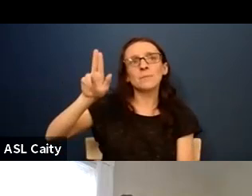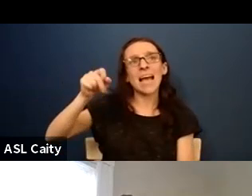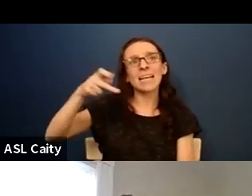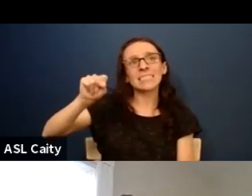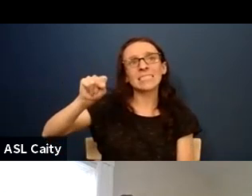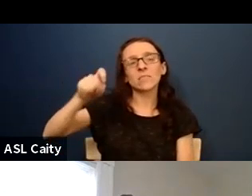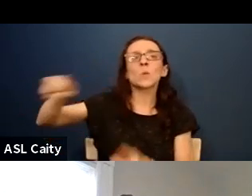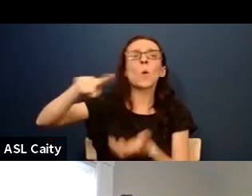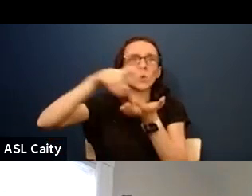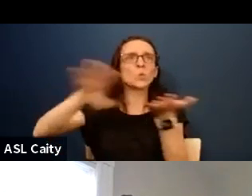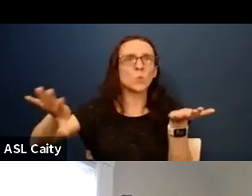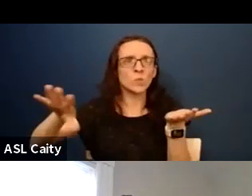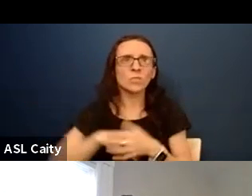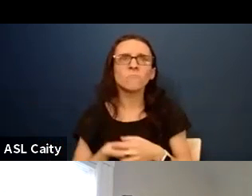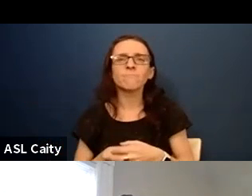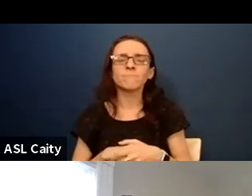And so